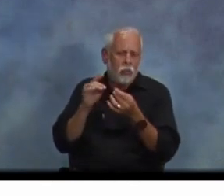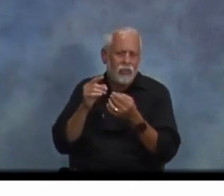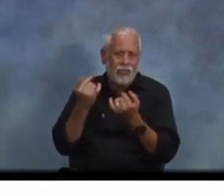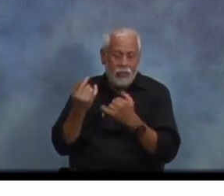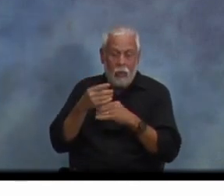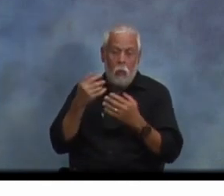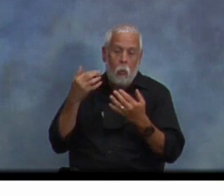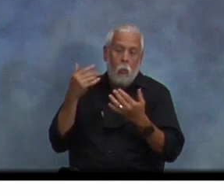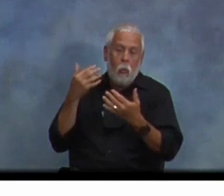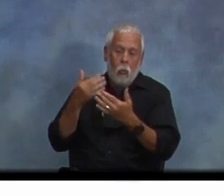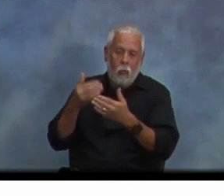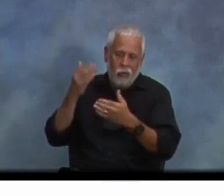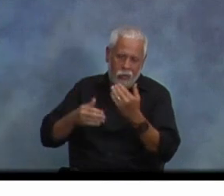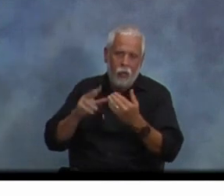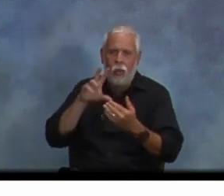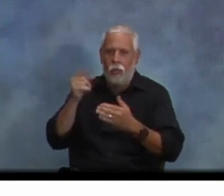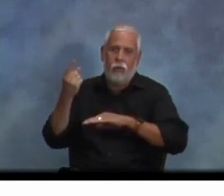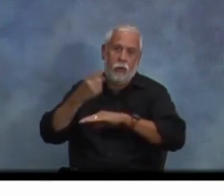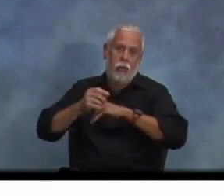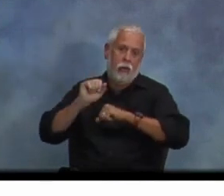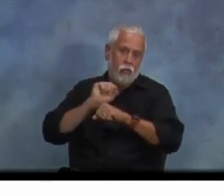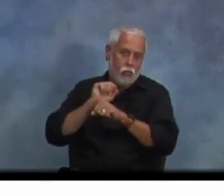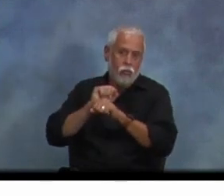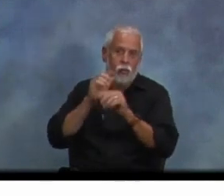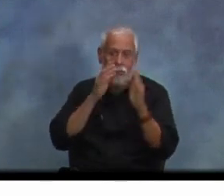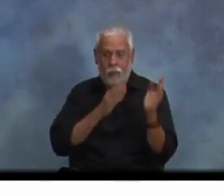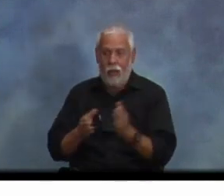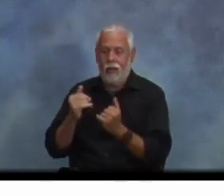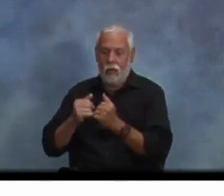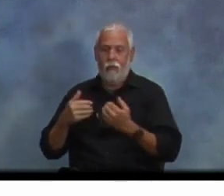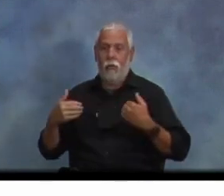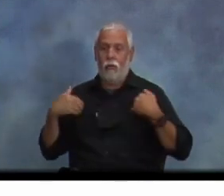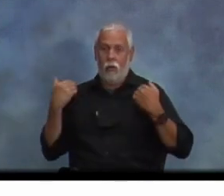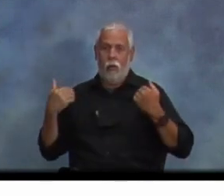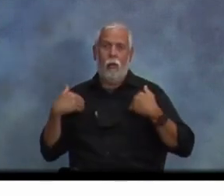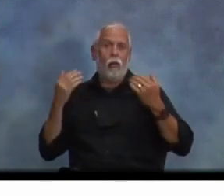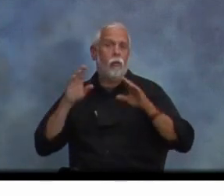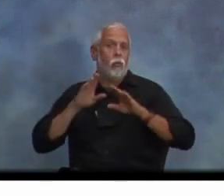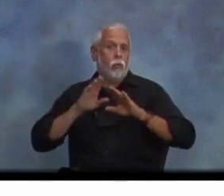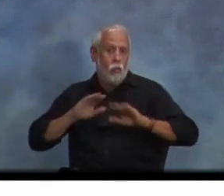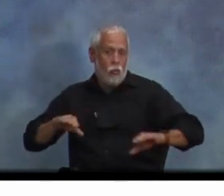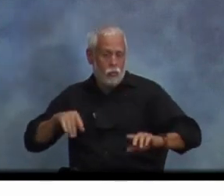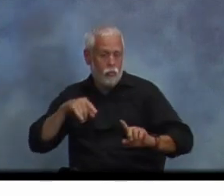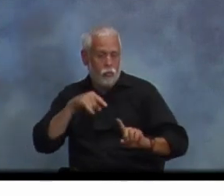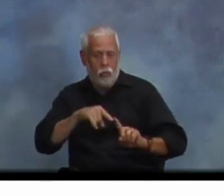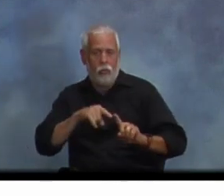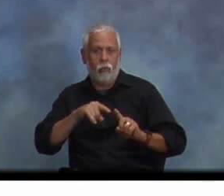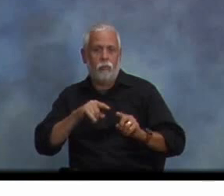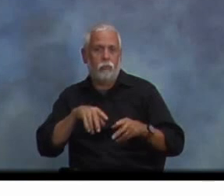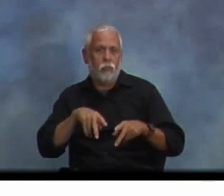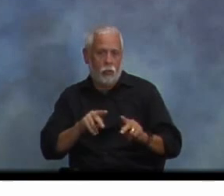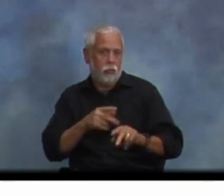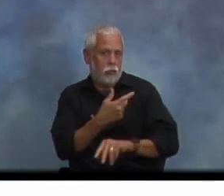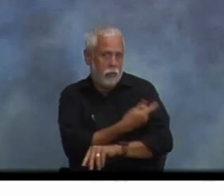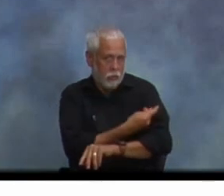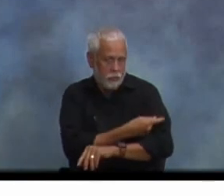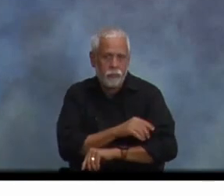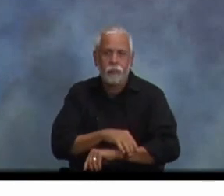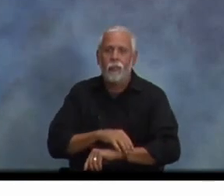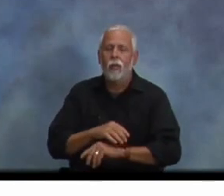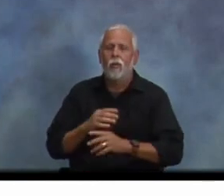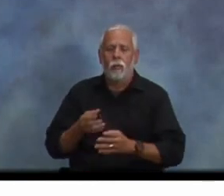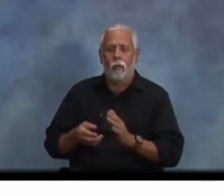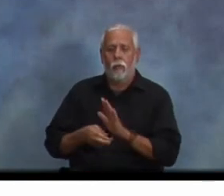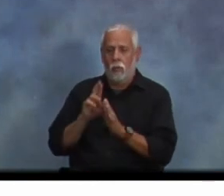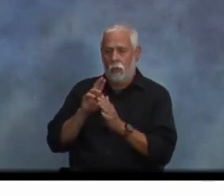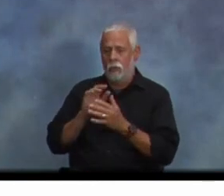we are nearing the end of our 30-day campaign and actively planning for our younger children to be eligible. So just to